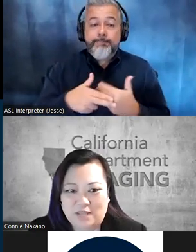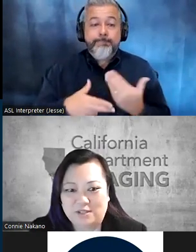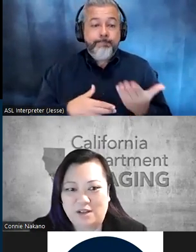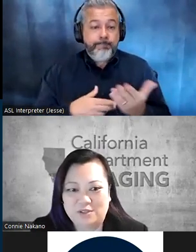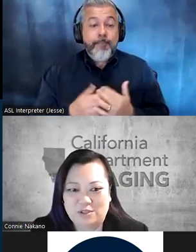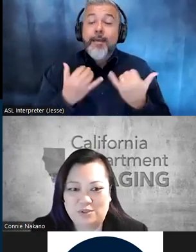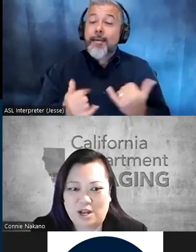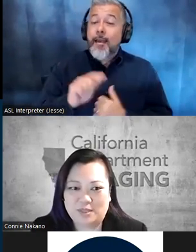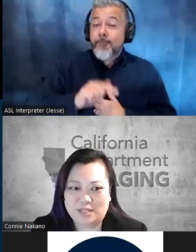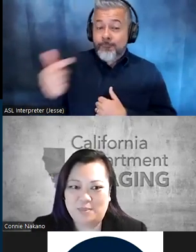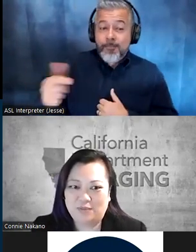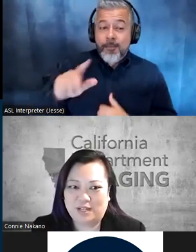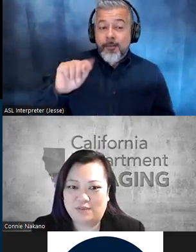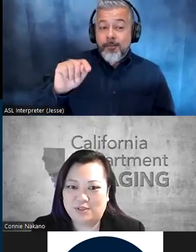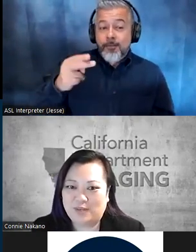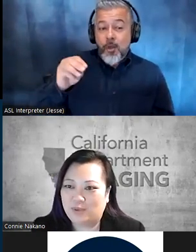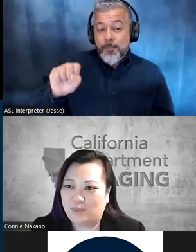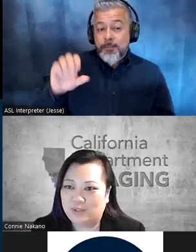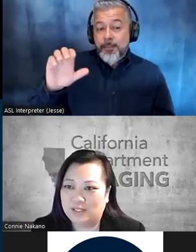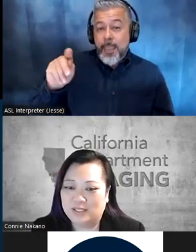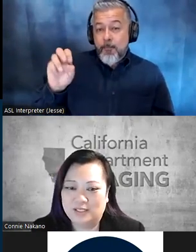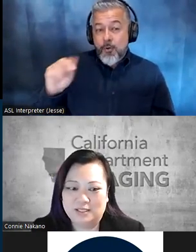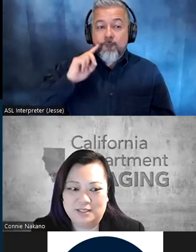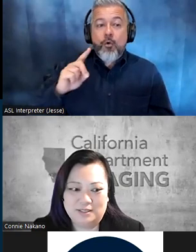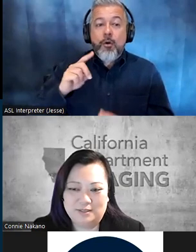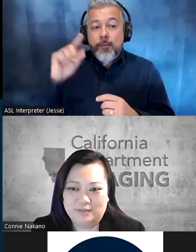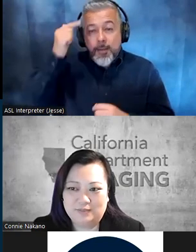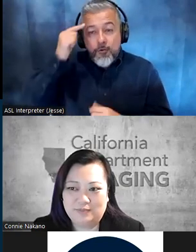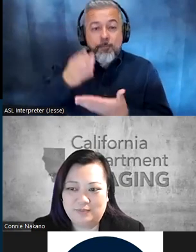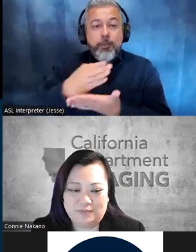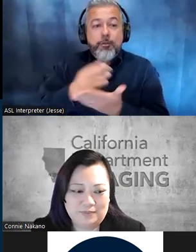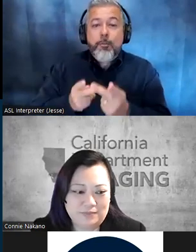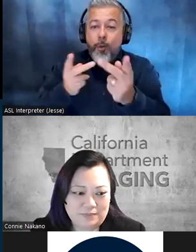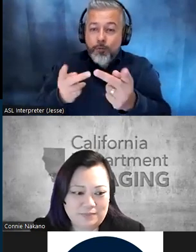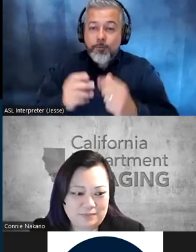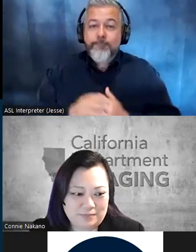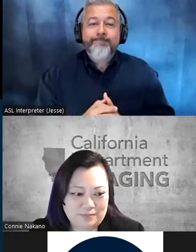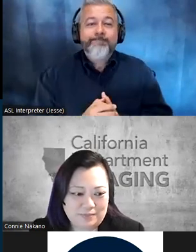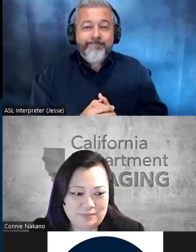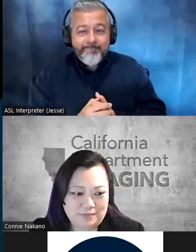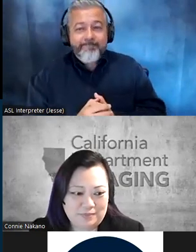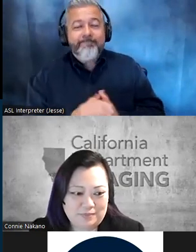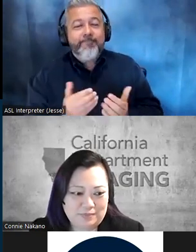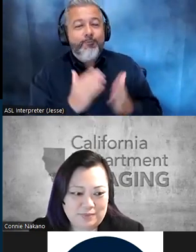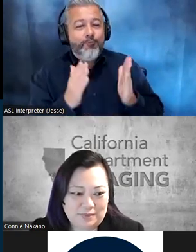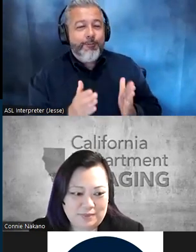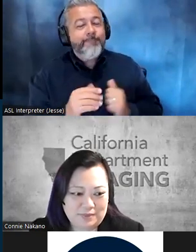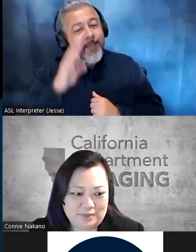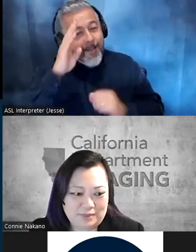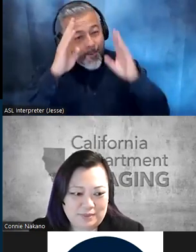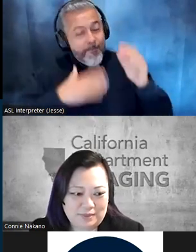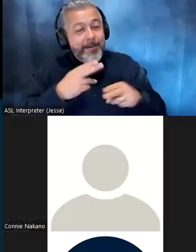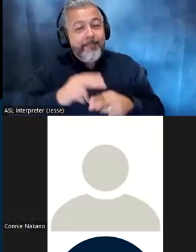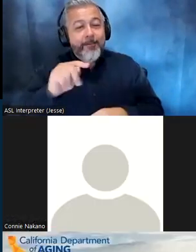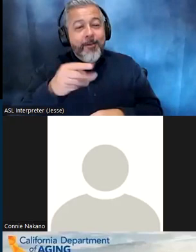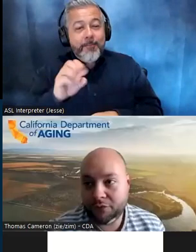Now I'll hand it off to Thomas Cameron for the governor's budget proposals. Hello, everyone, and thank you, Connie. My name is Thomas Cameron.